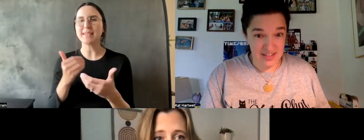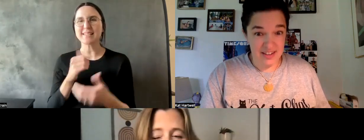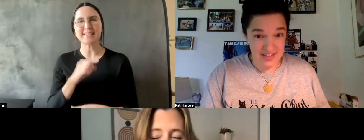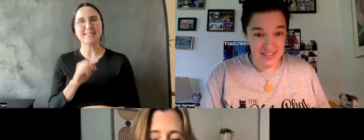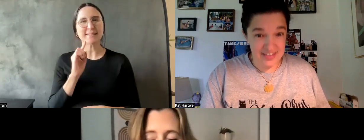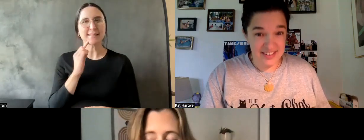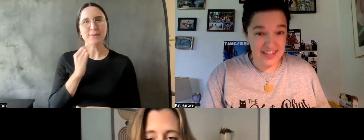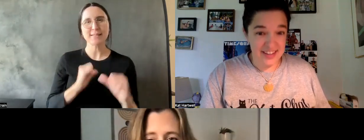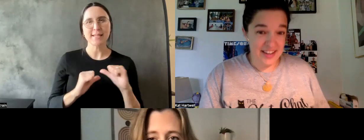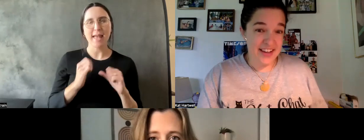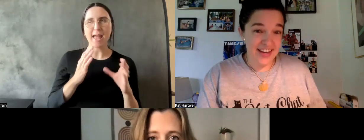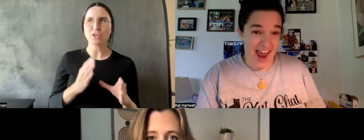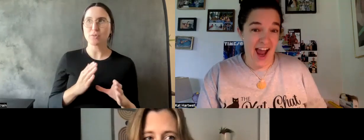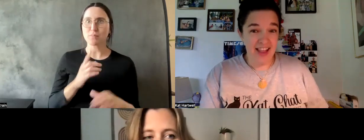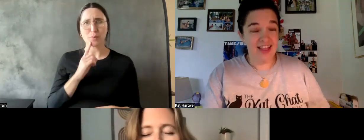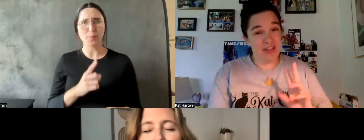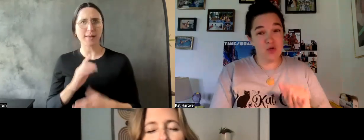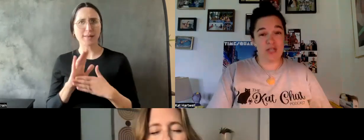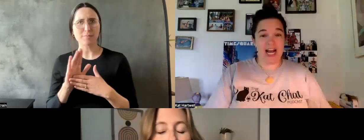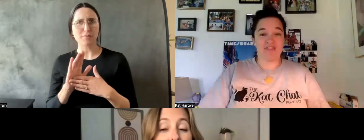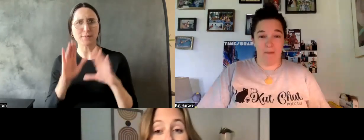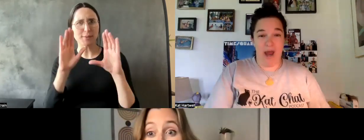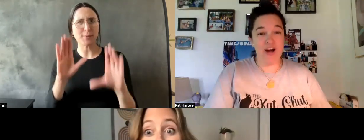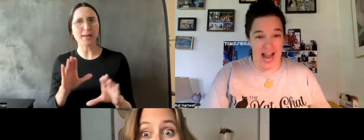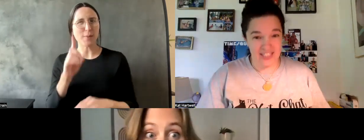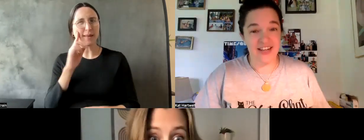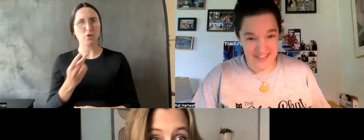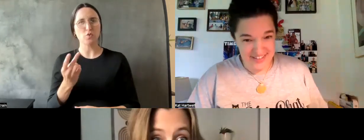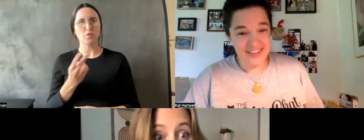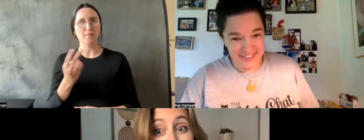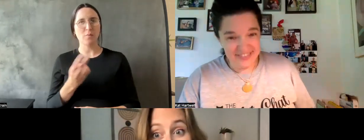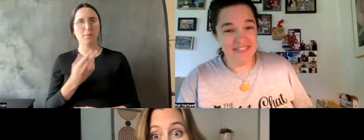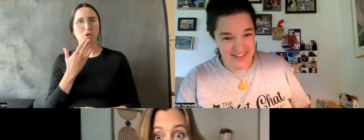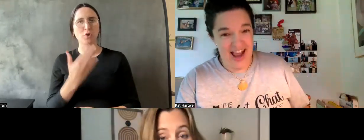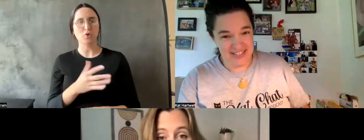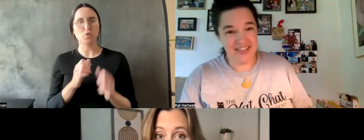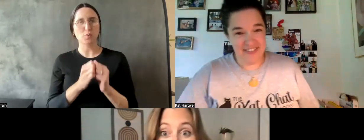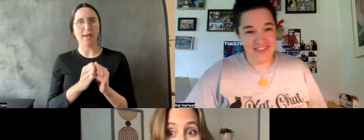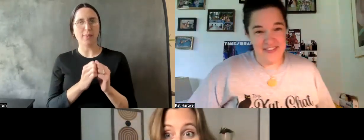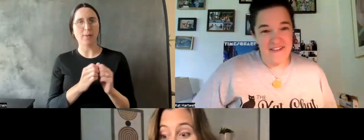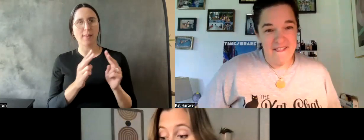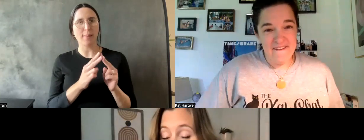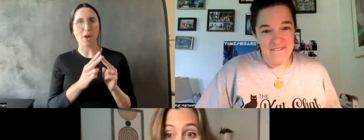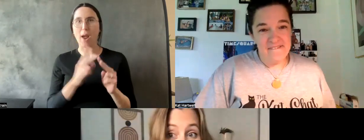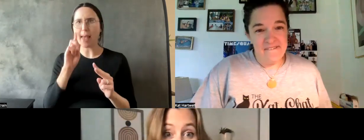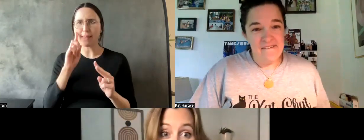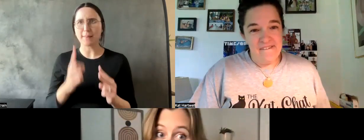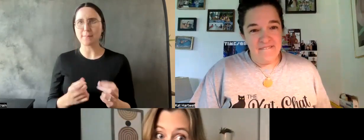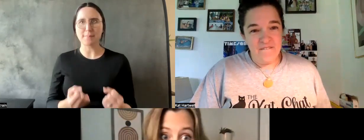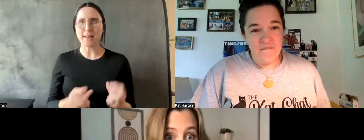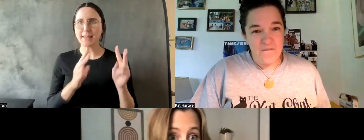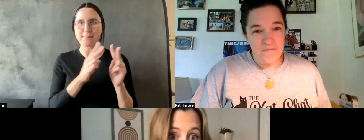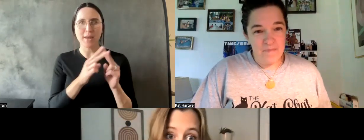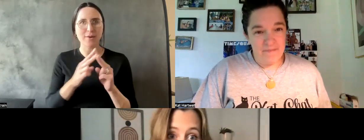So I think her and Tyler would make for a good Yeah. movie. I mean, there's Like the so 2 many Tickets pairings to that haven't Paradise. happened that I think Hallmark has the opportunity to